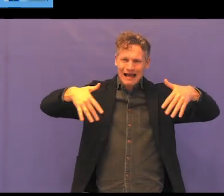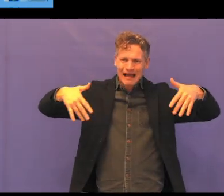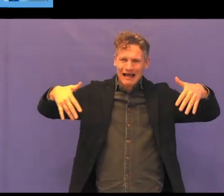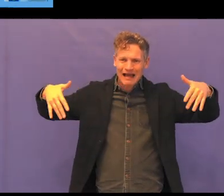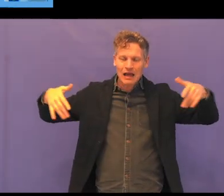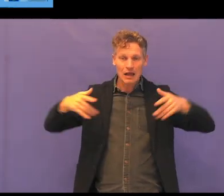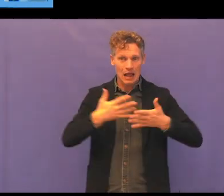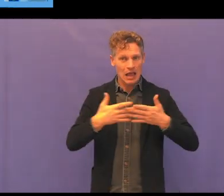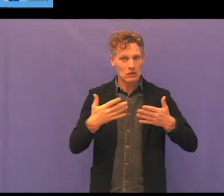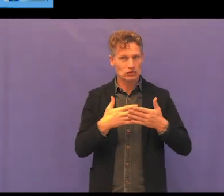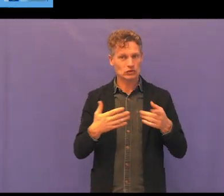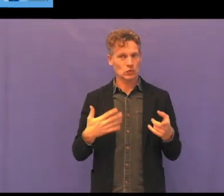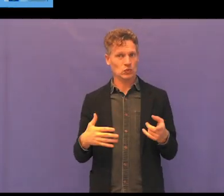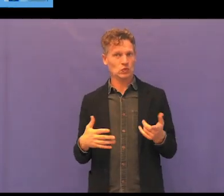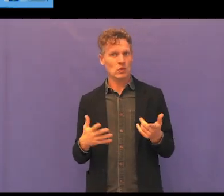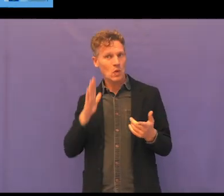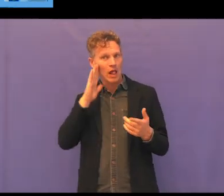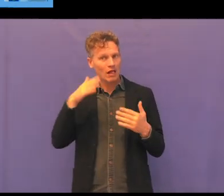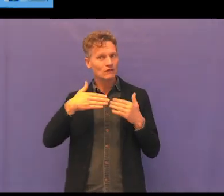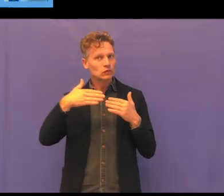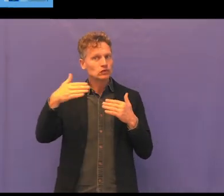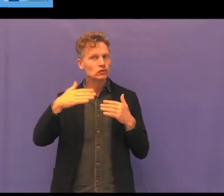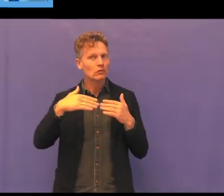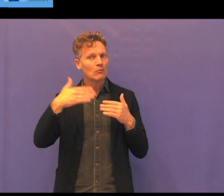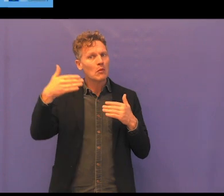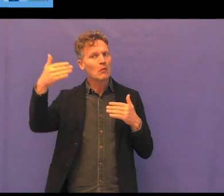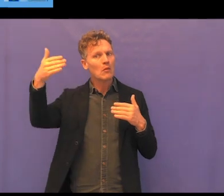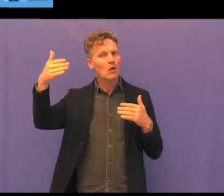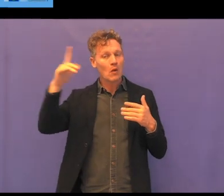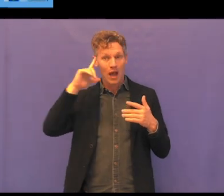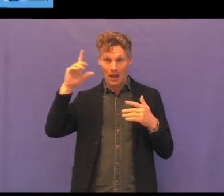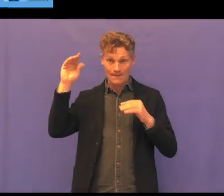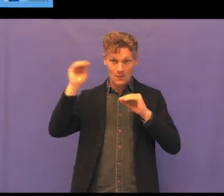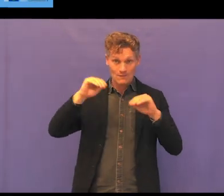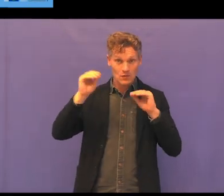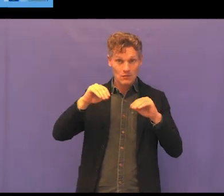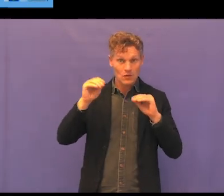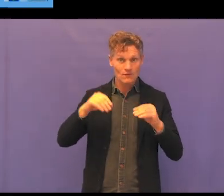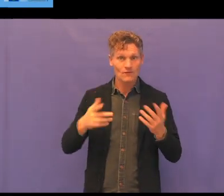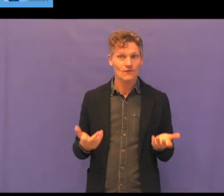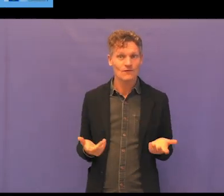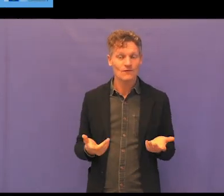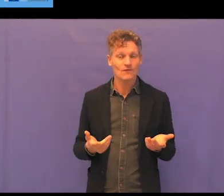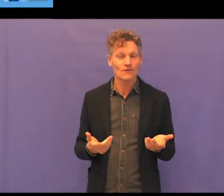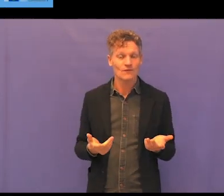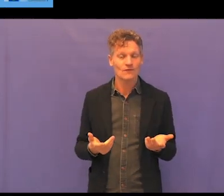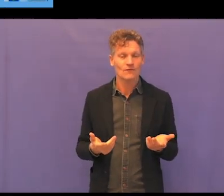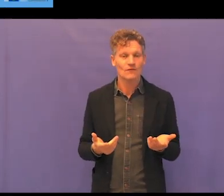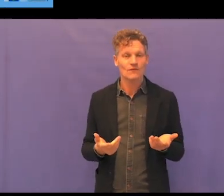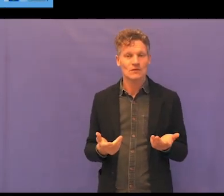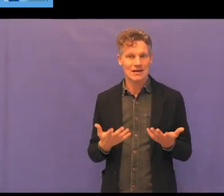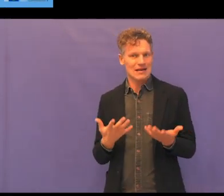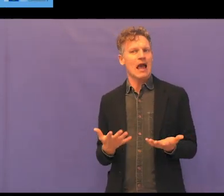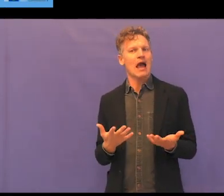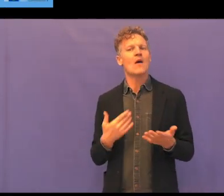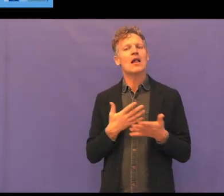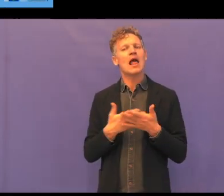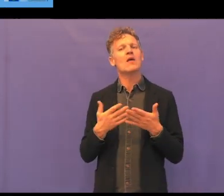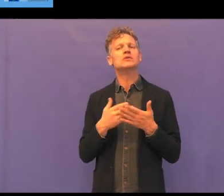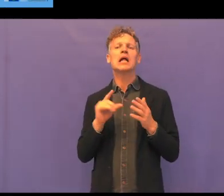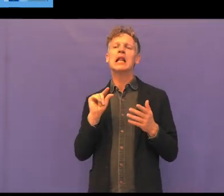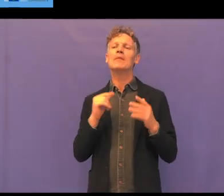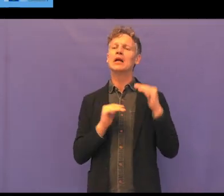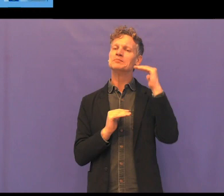restricted language palette that we have at present in terms of translation provision and